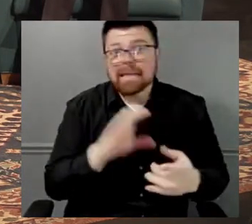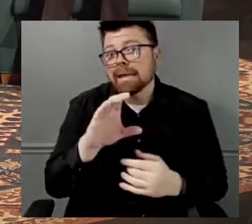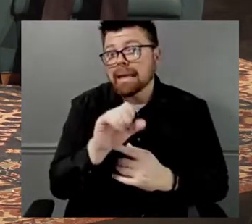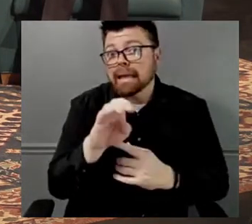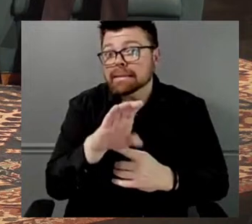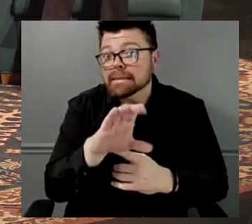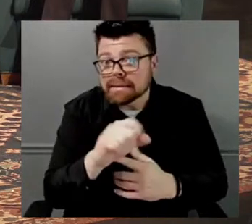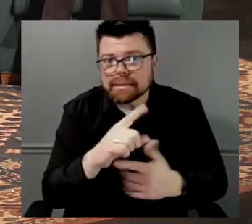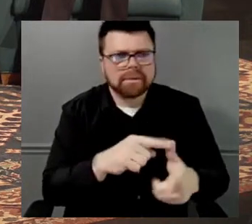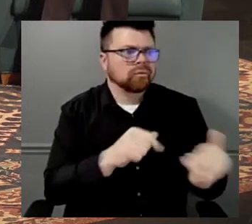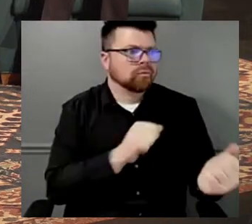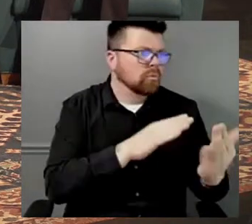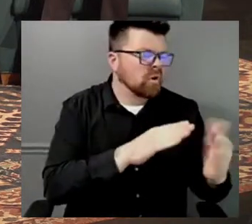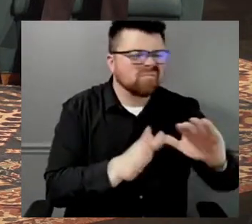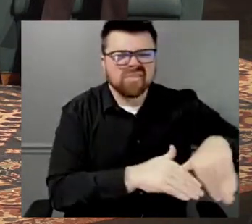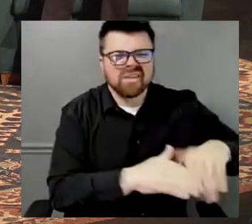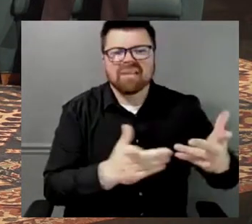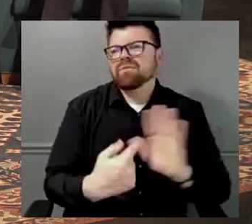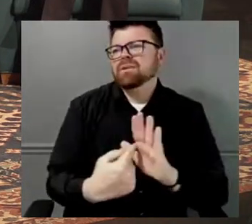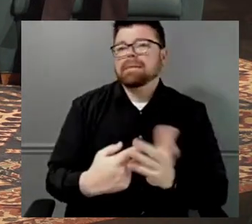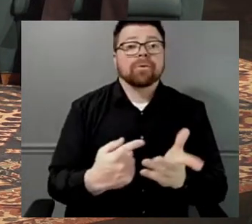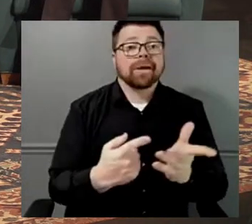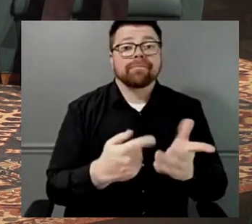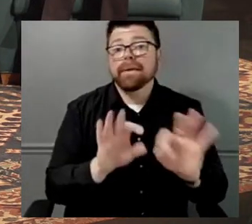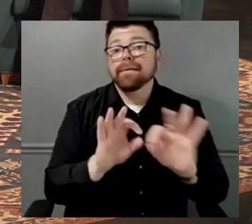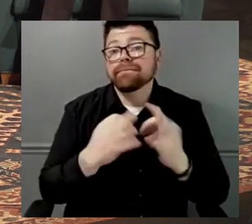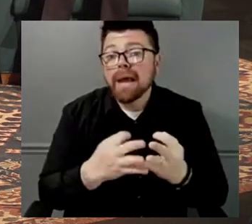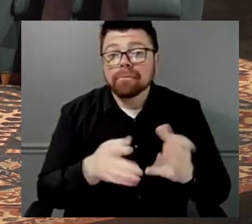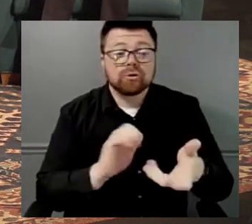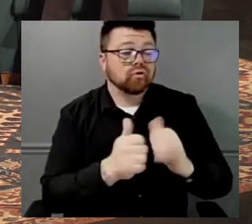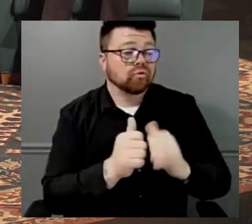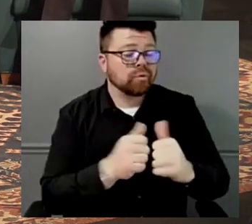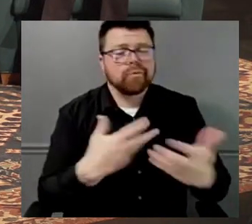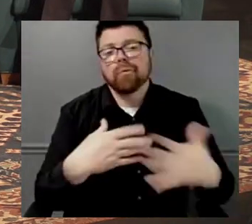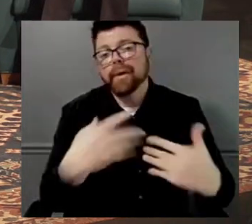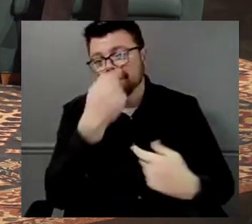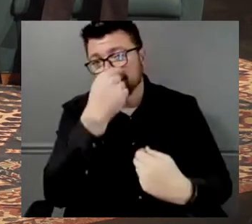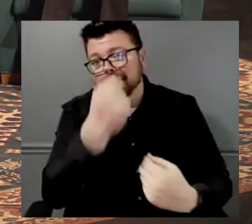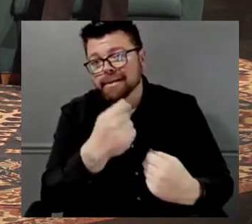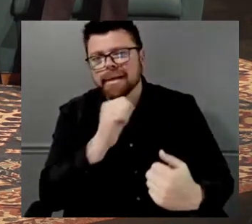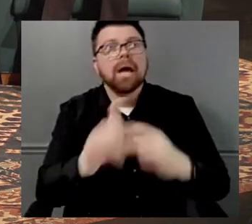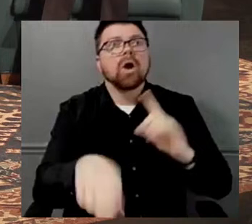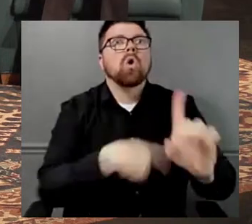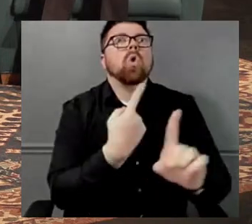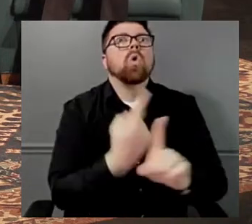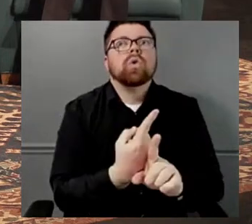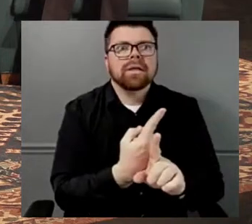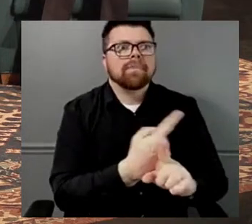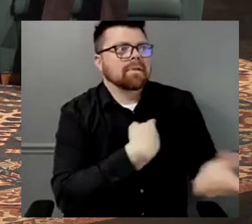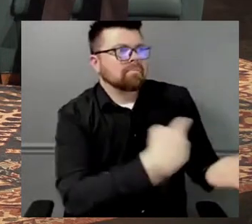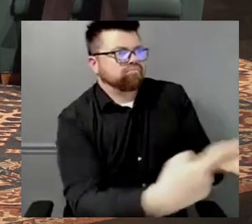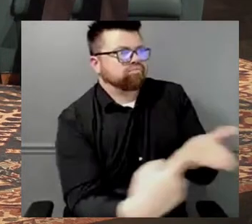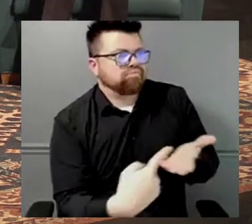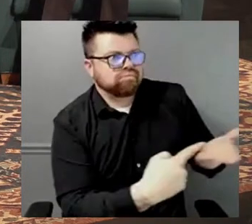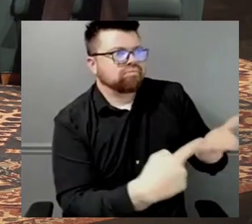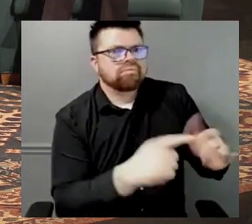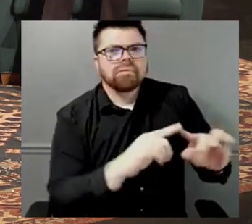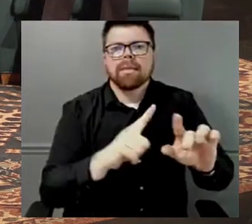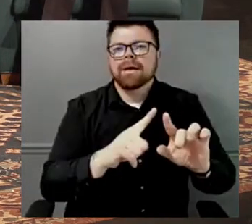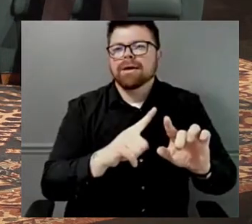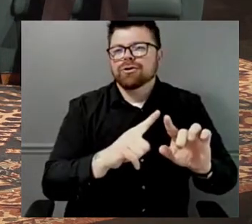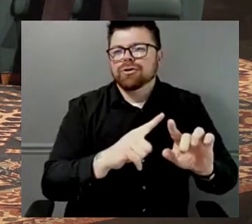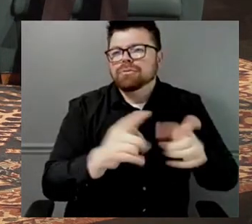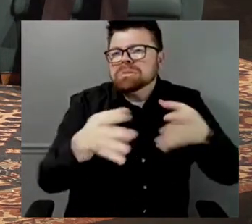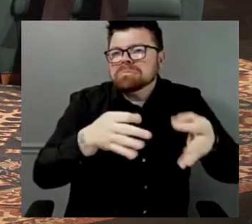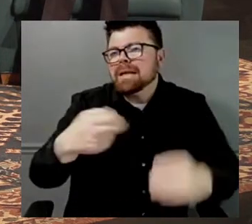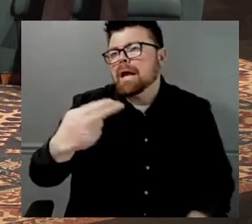you know, whatever it might be, interests, is in part just about not just collegiality, but what you're describing as a humanization. It's really